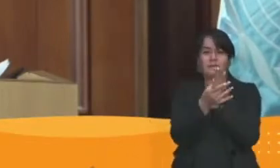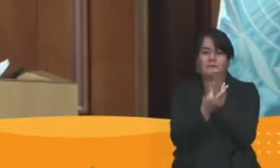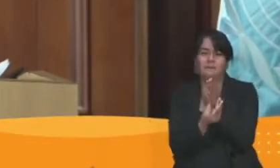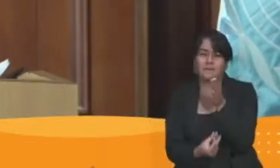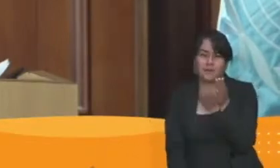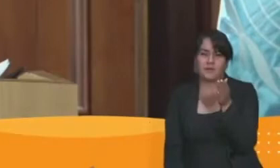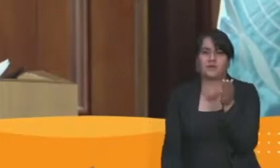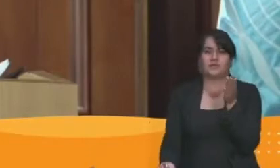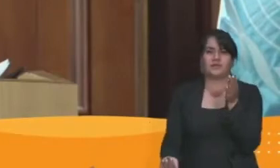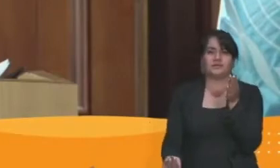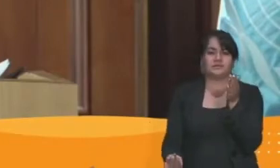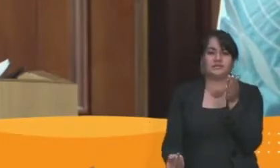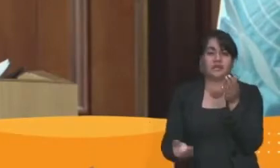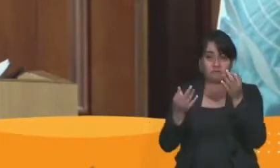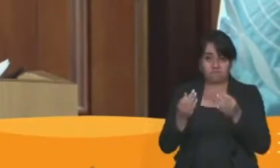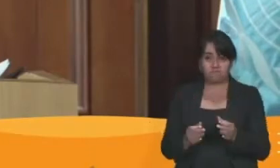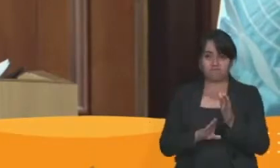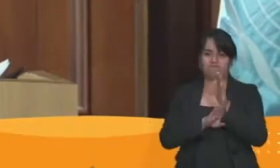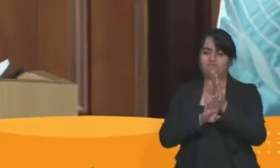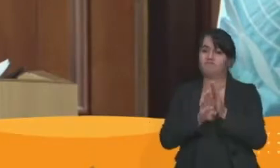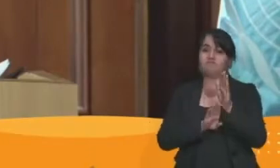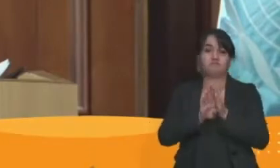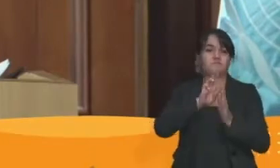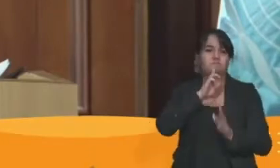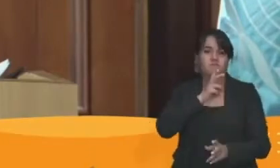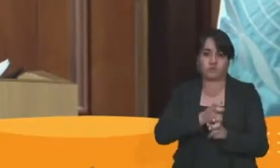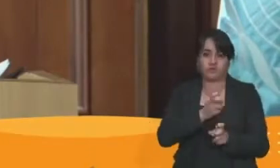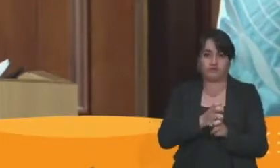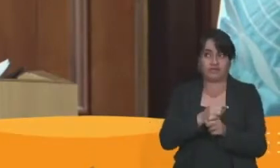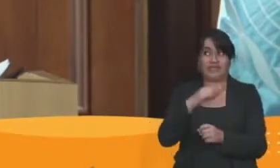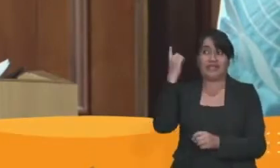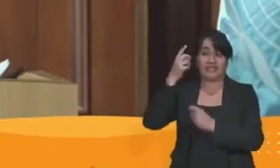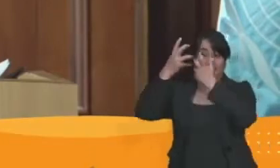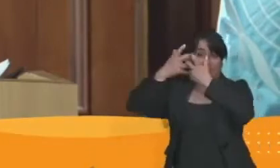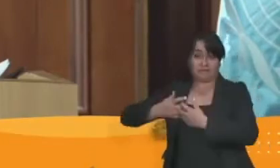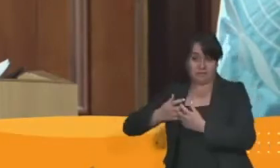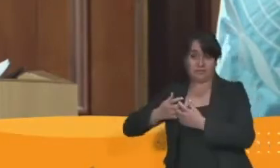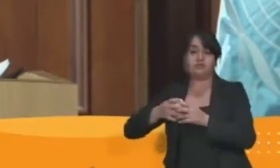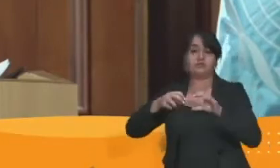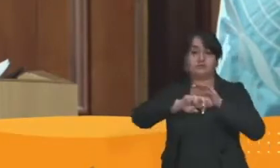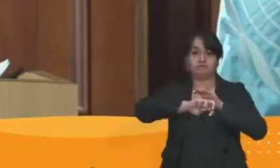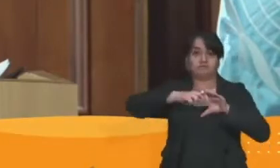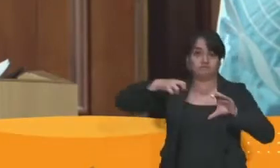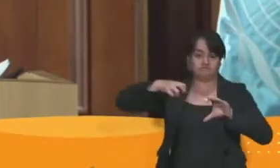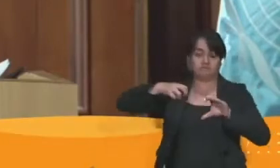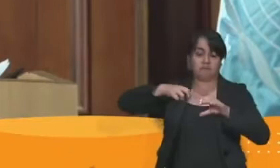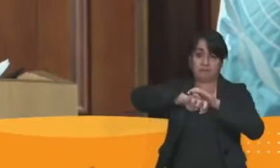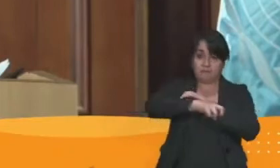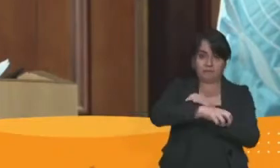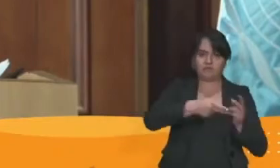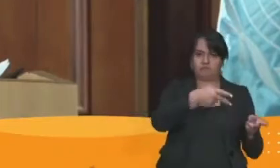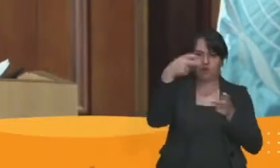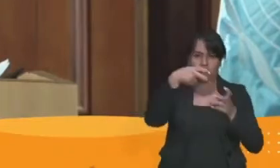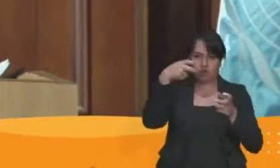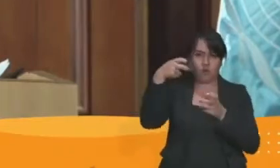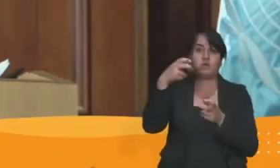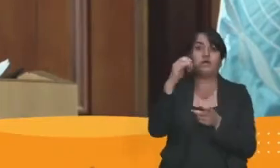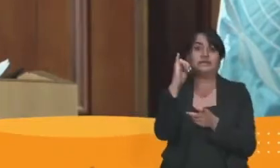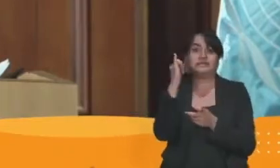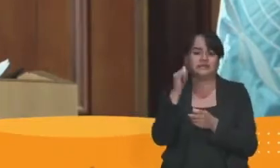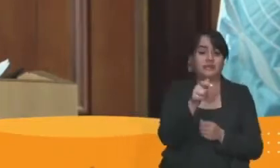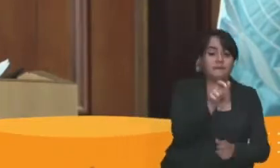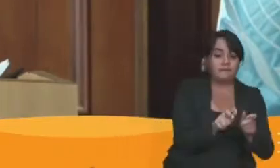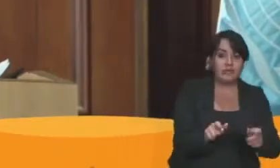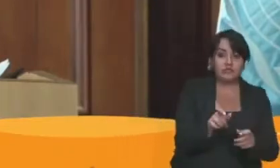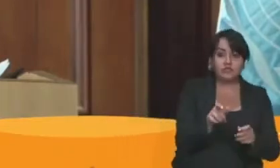of development. These are rich zones of gold are not receiving the benefits in infrastructure and basic utilities